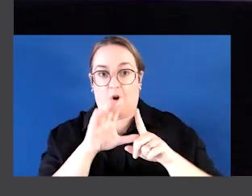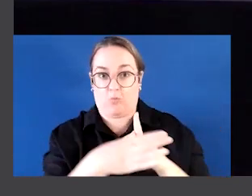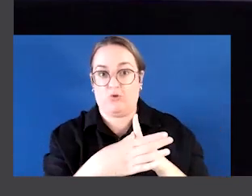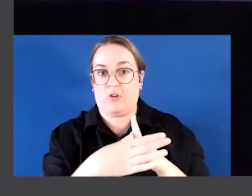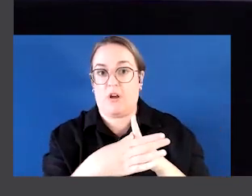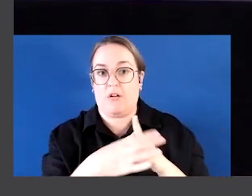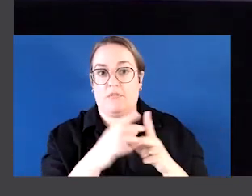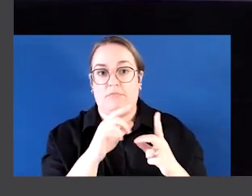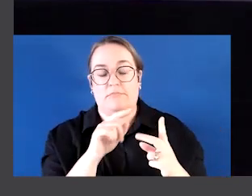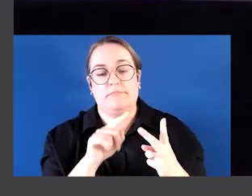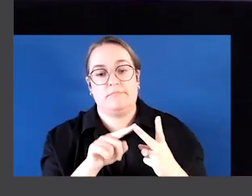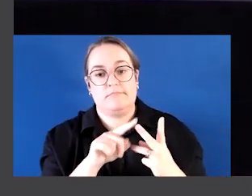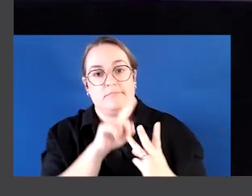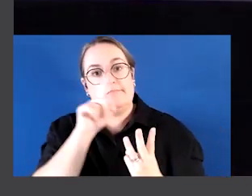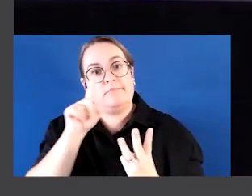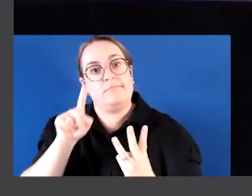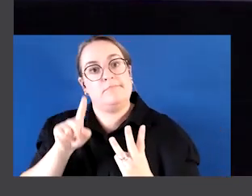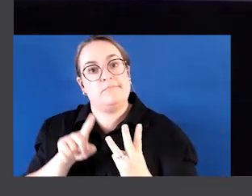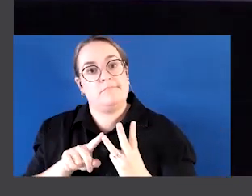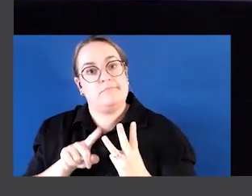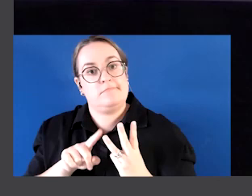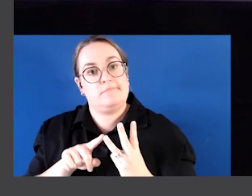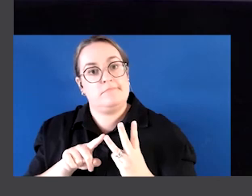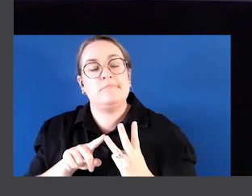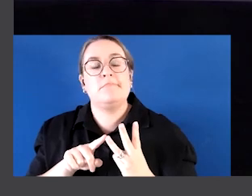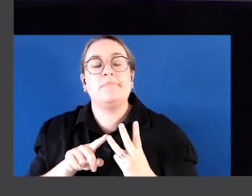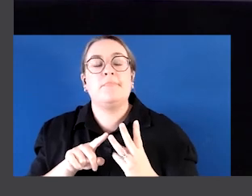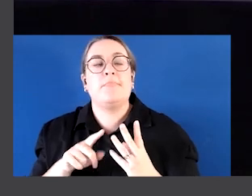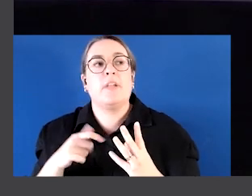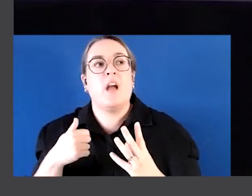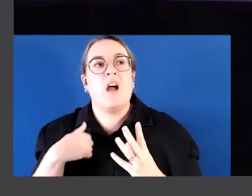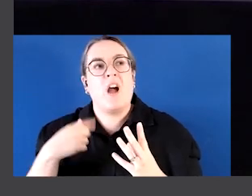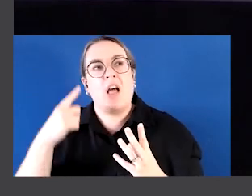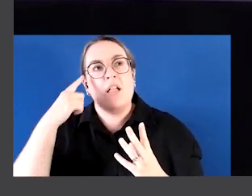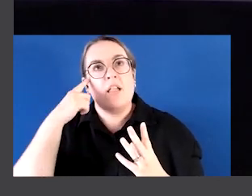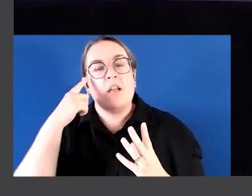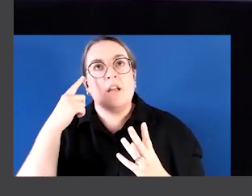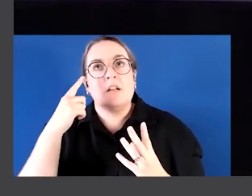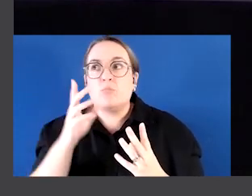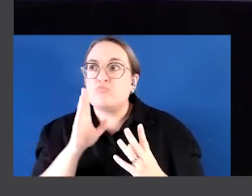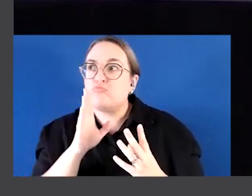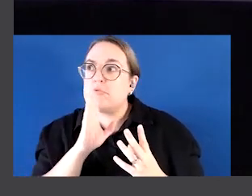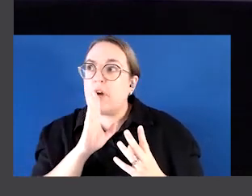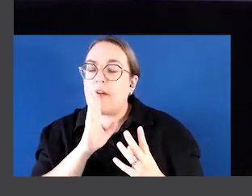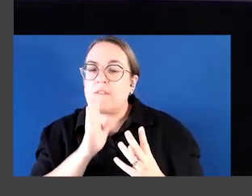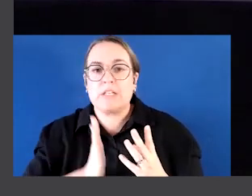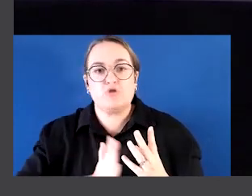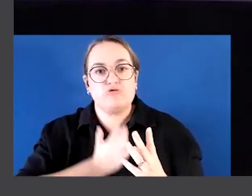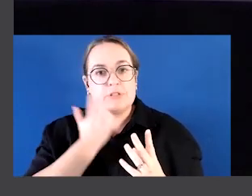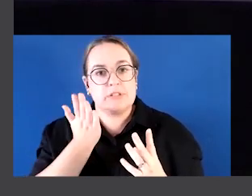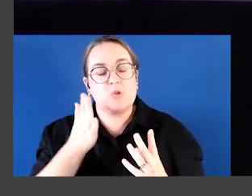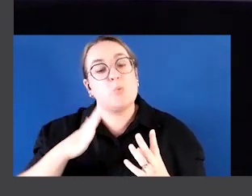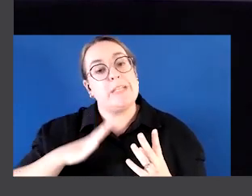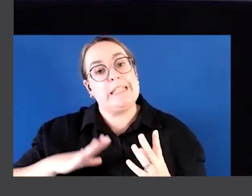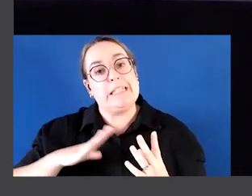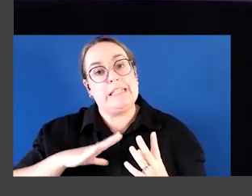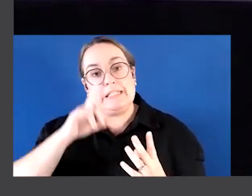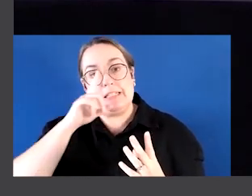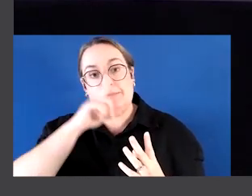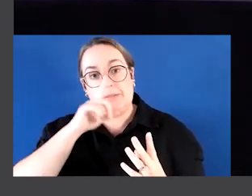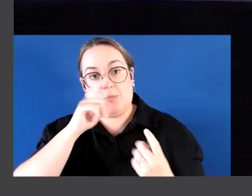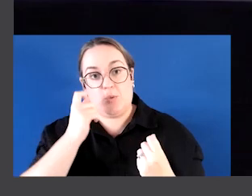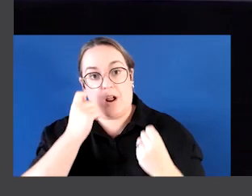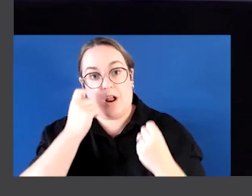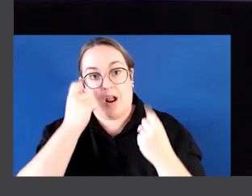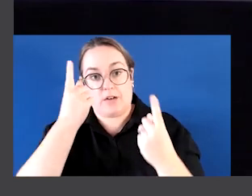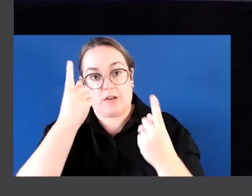the projects. Okay. And I suppose if I go back to the private interests issue, I think, we